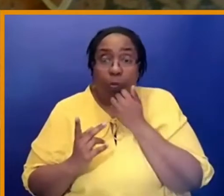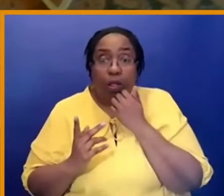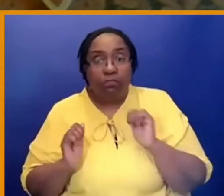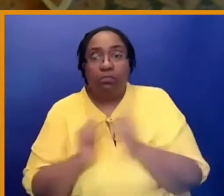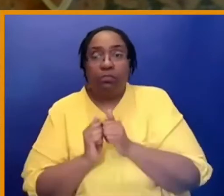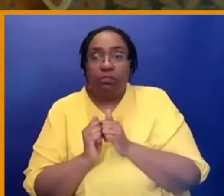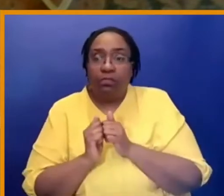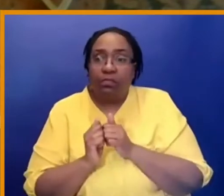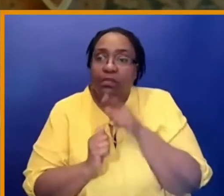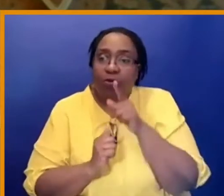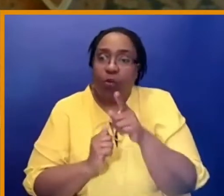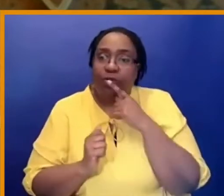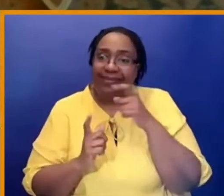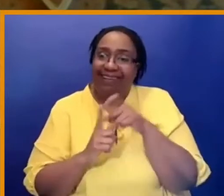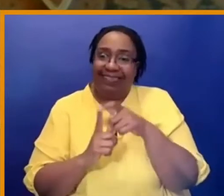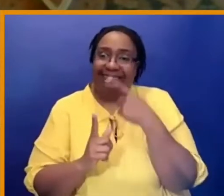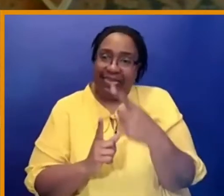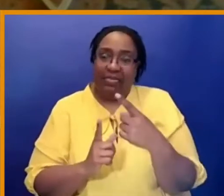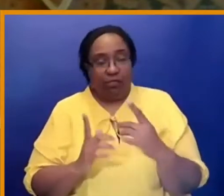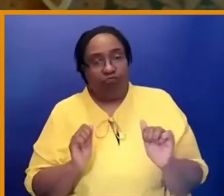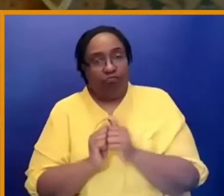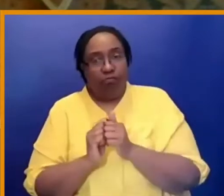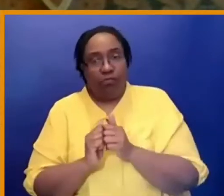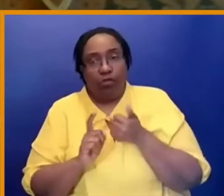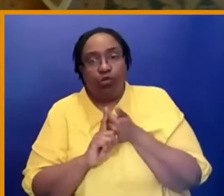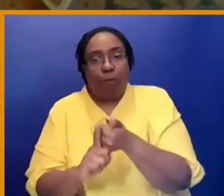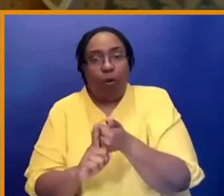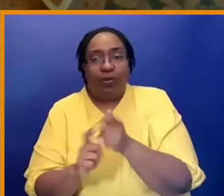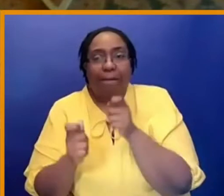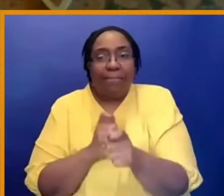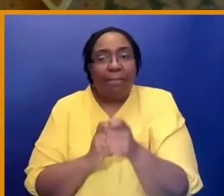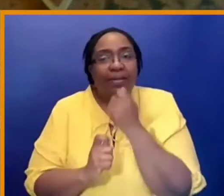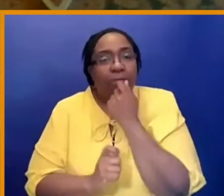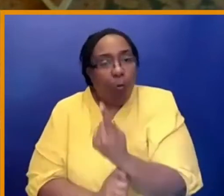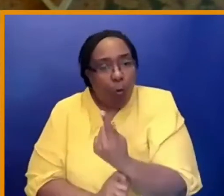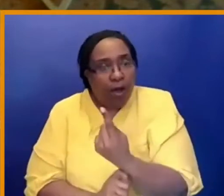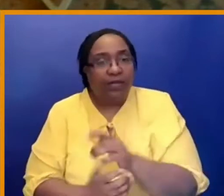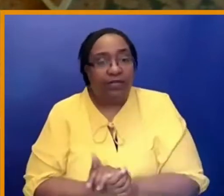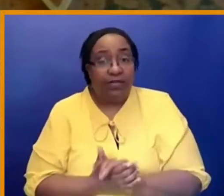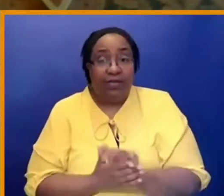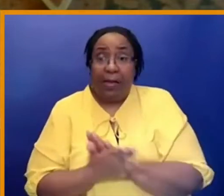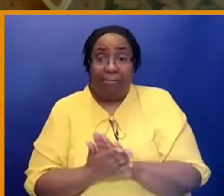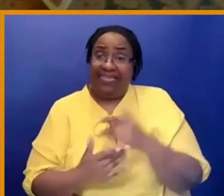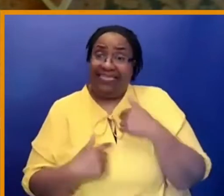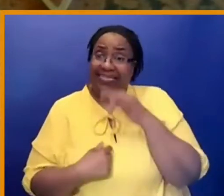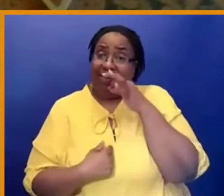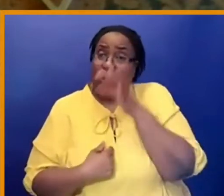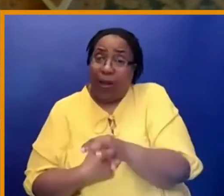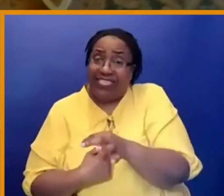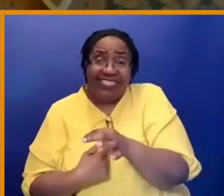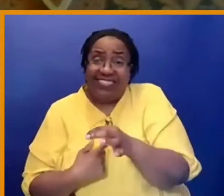by Duncan to support Amendment 1, so that people who ask questions under either one of these two standing